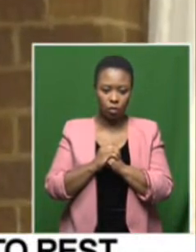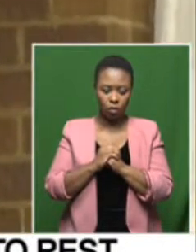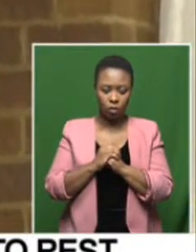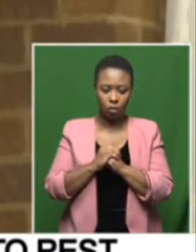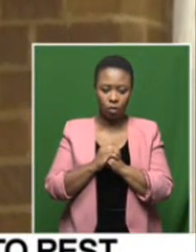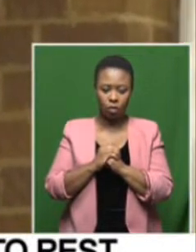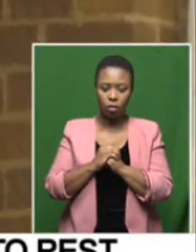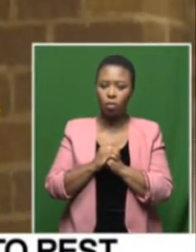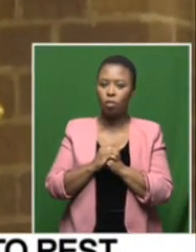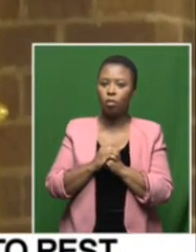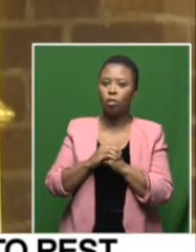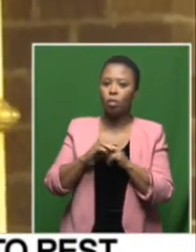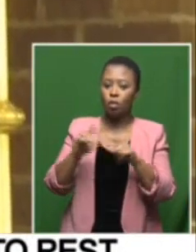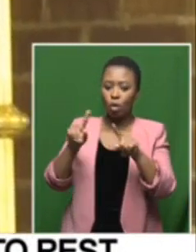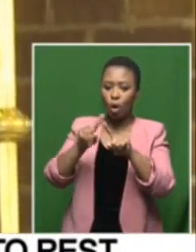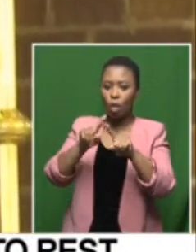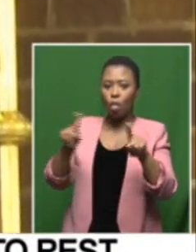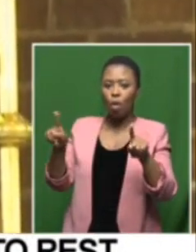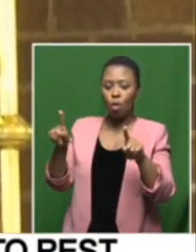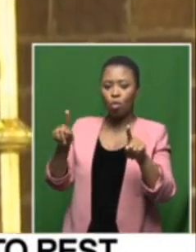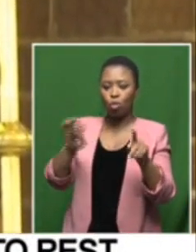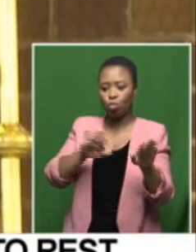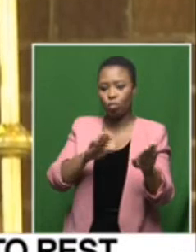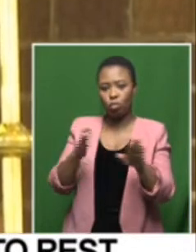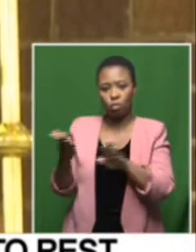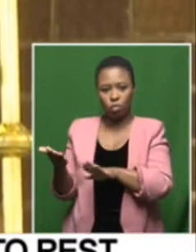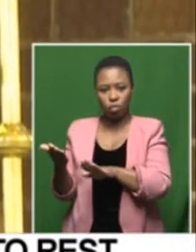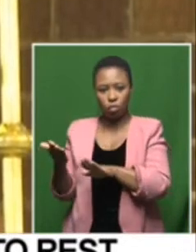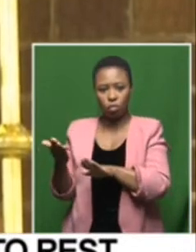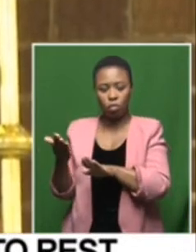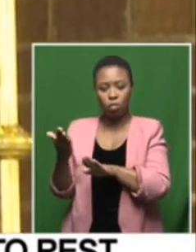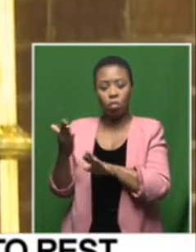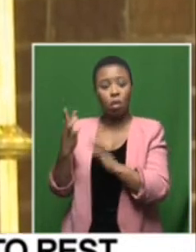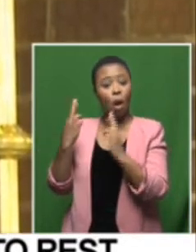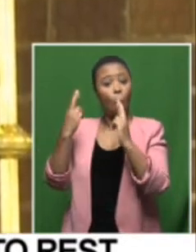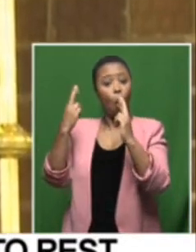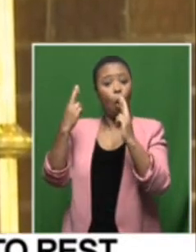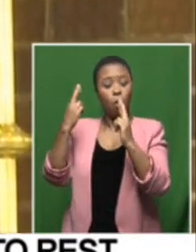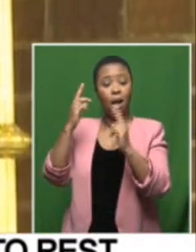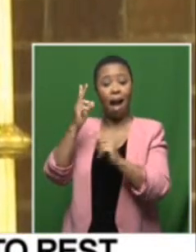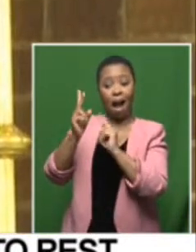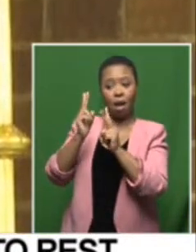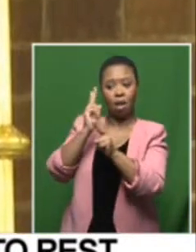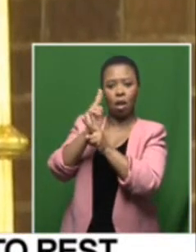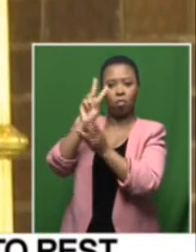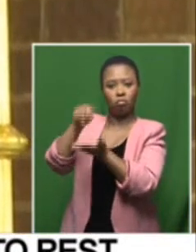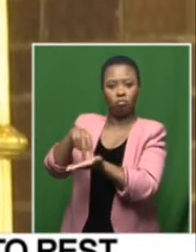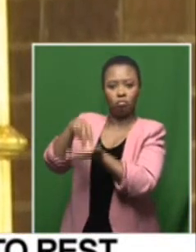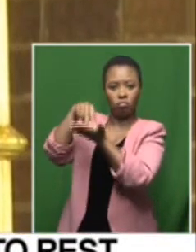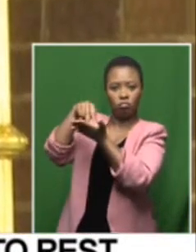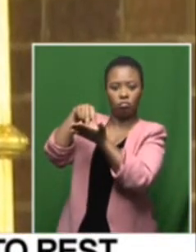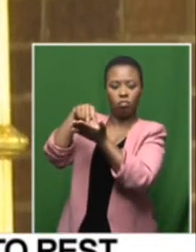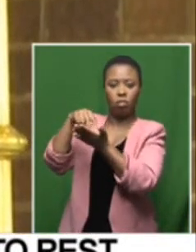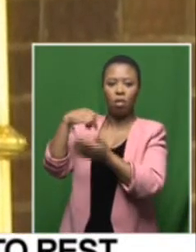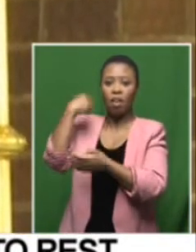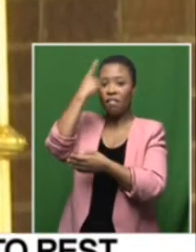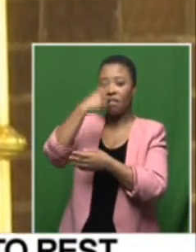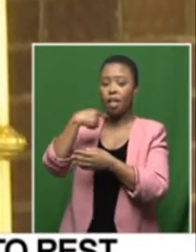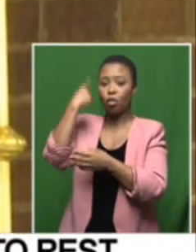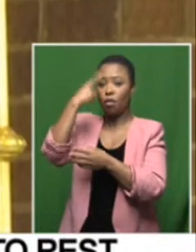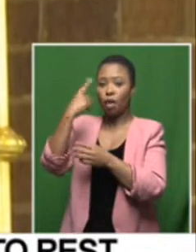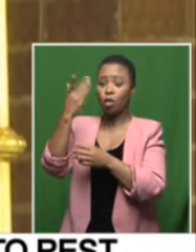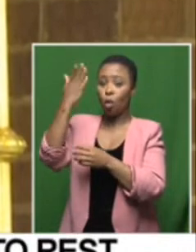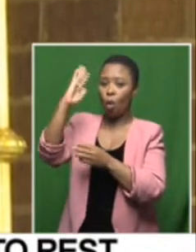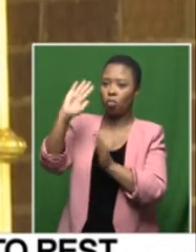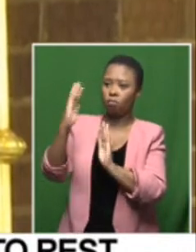For those who have fallen asleep in the hope of rising again, that they may see God face to face, we